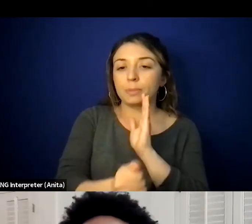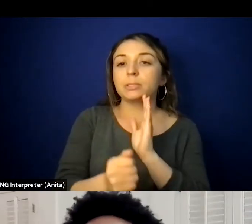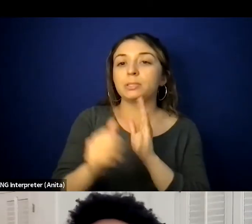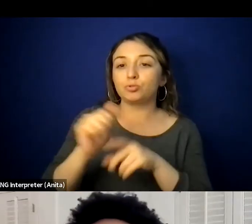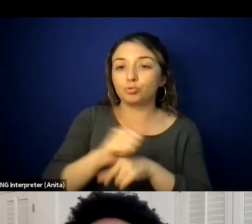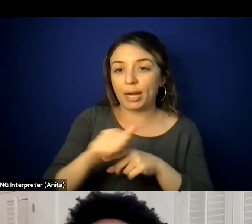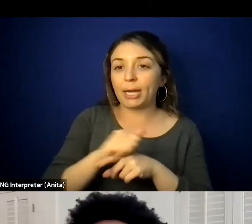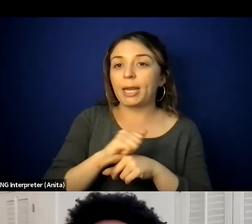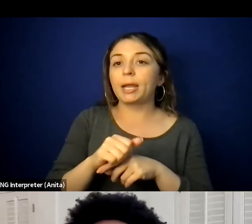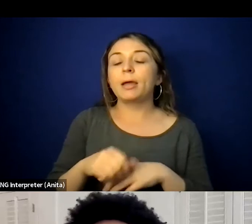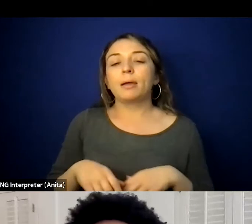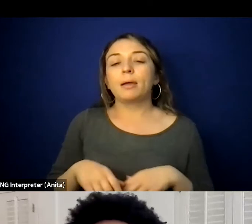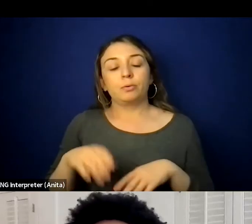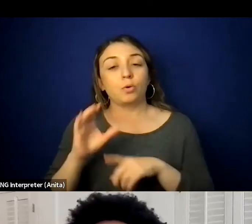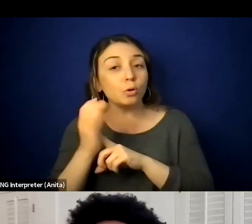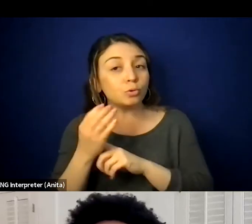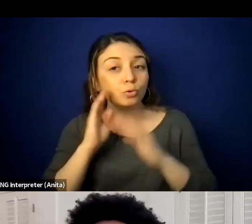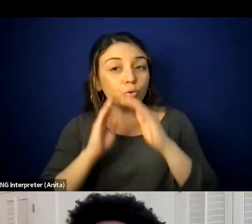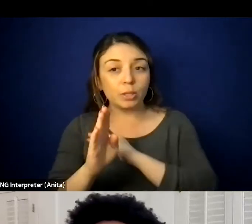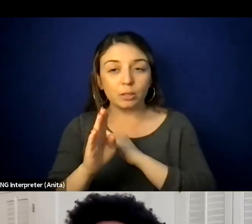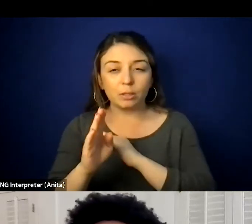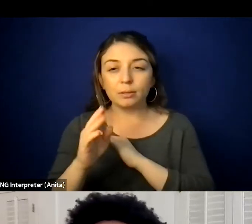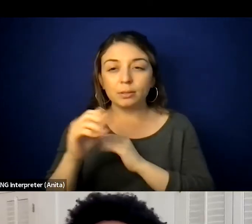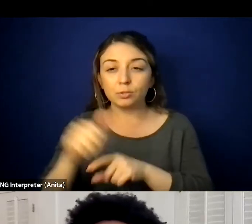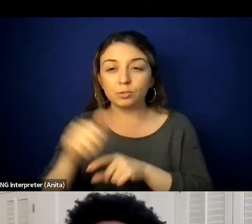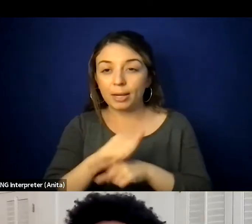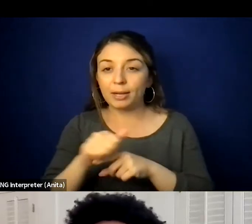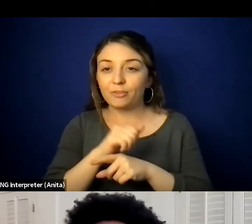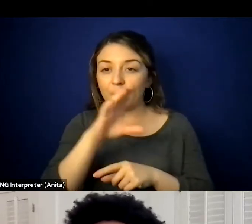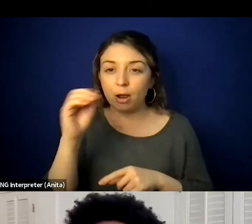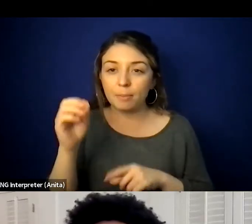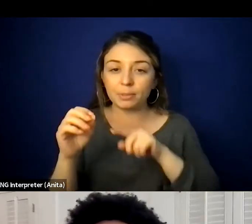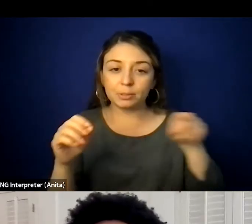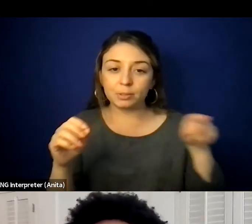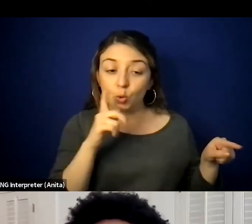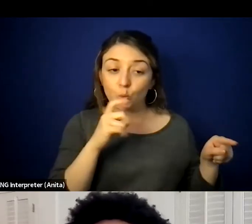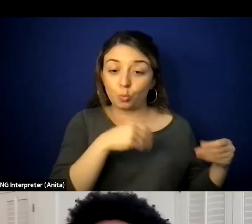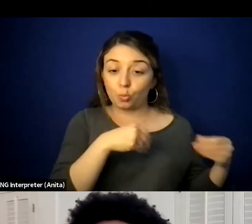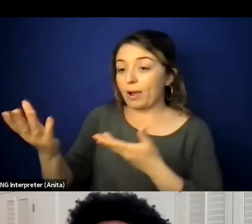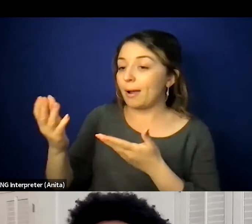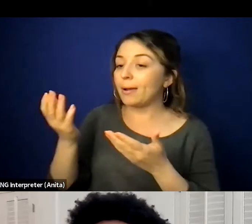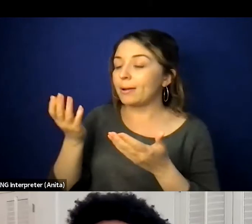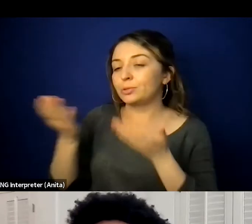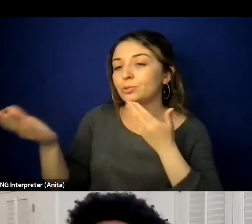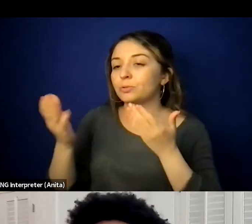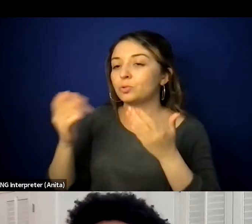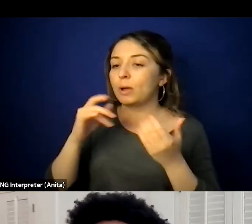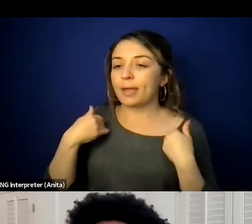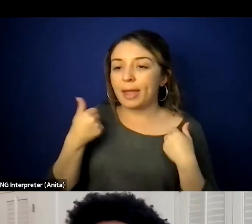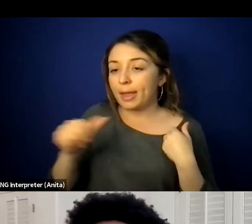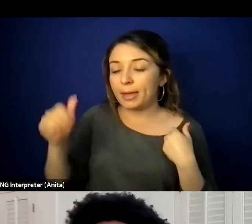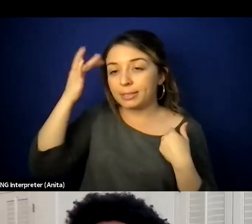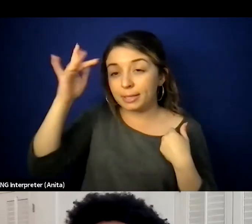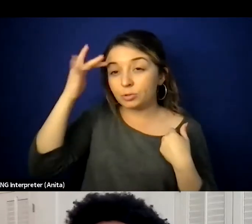humility training for medical professionals that are providing services to adults with intellectual and developmental disabilities. We look